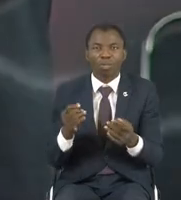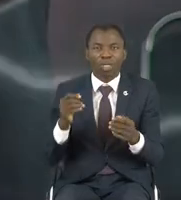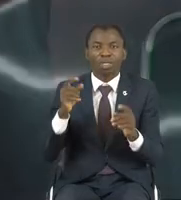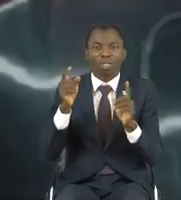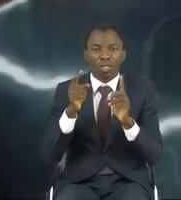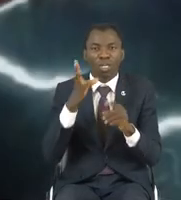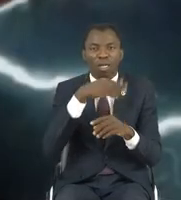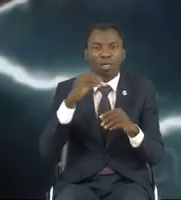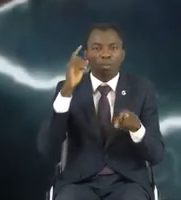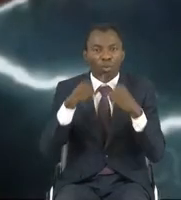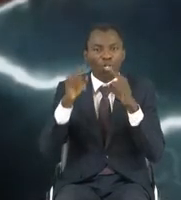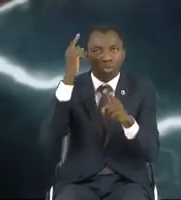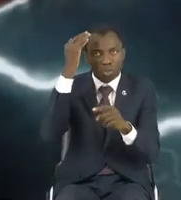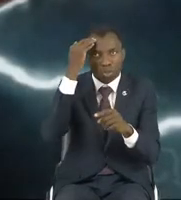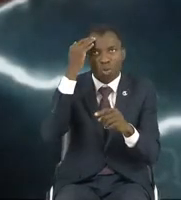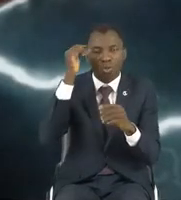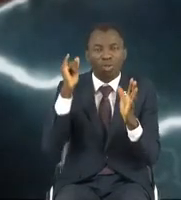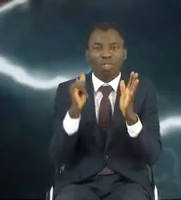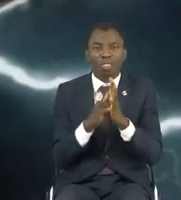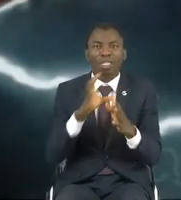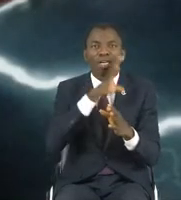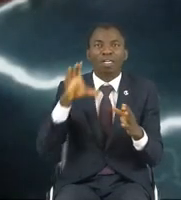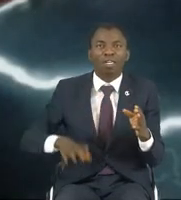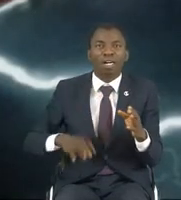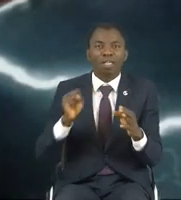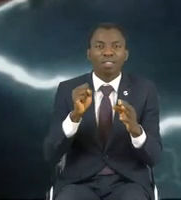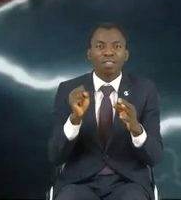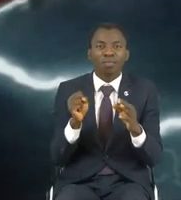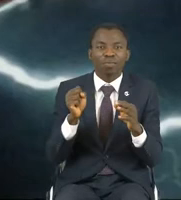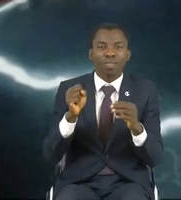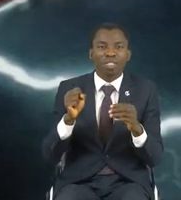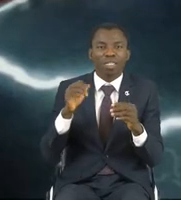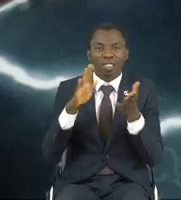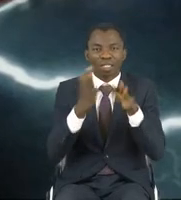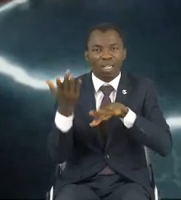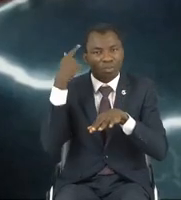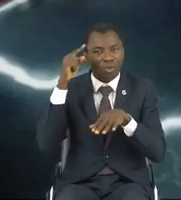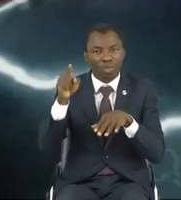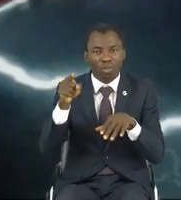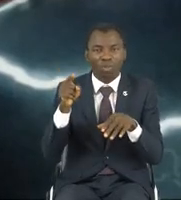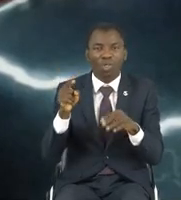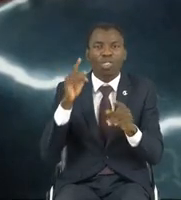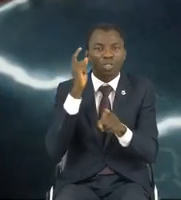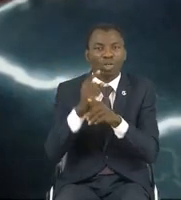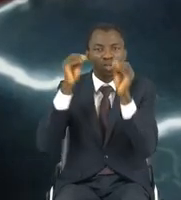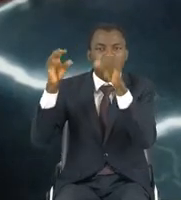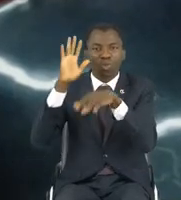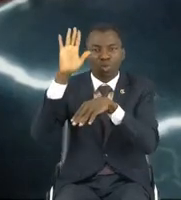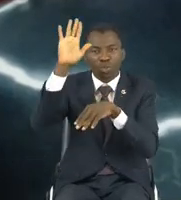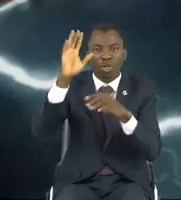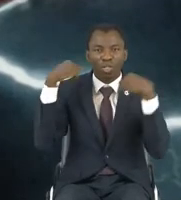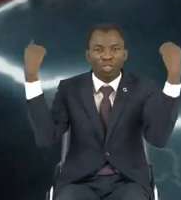died for your sins. And then you put all your sins on Christ. And now you are